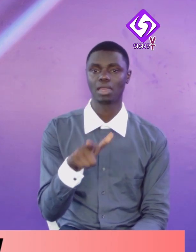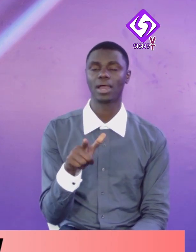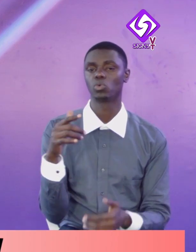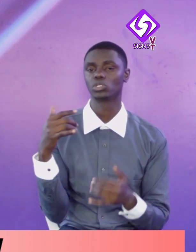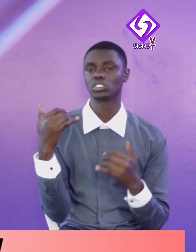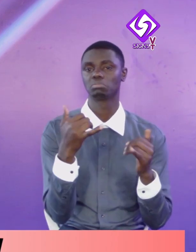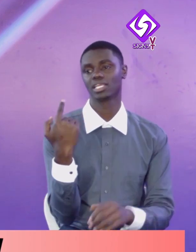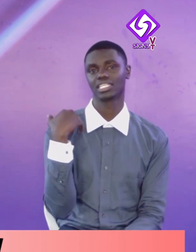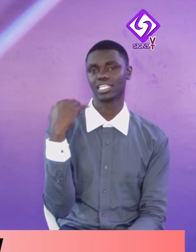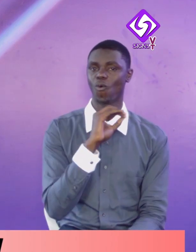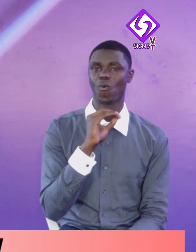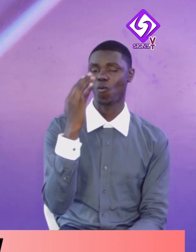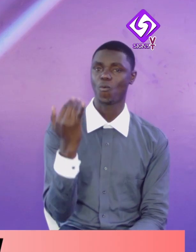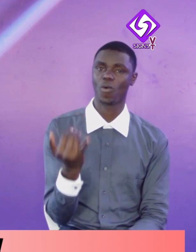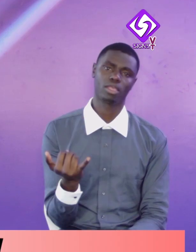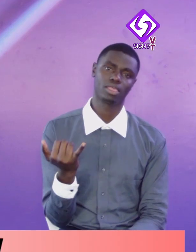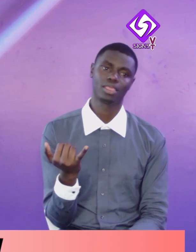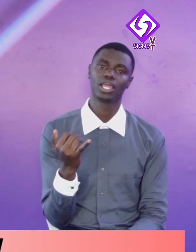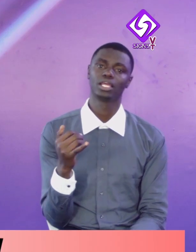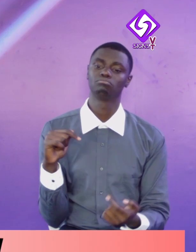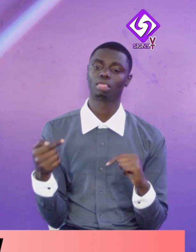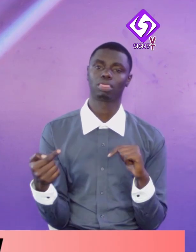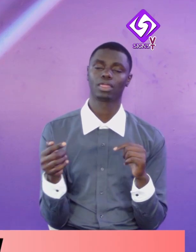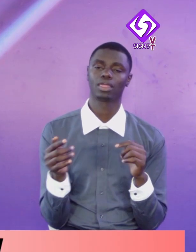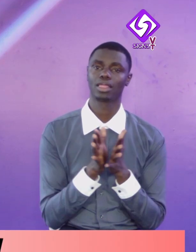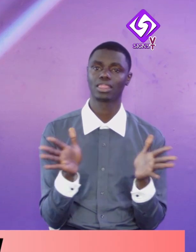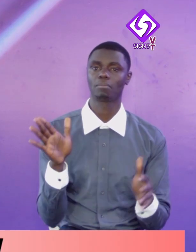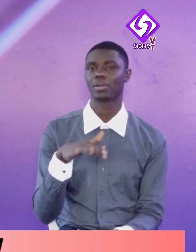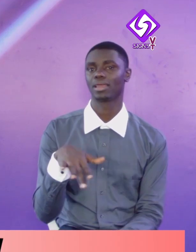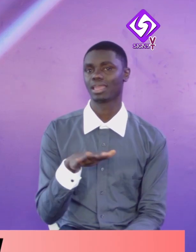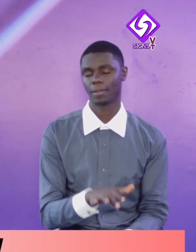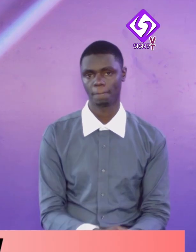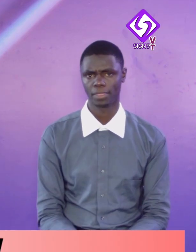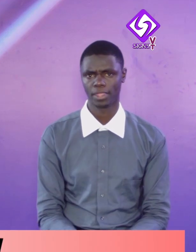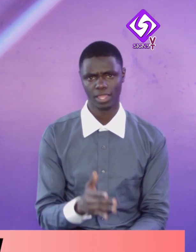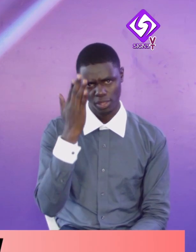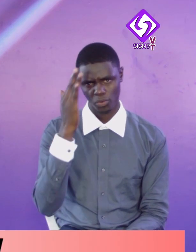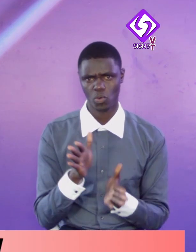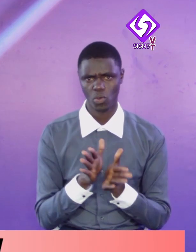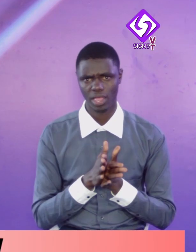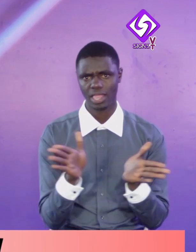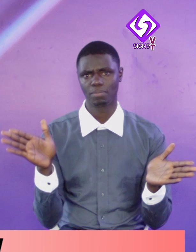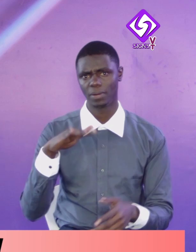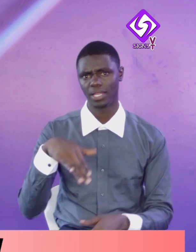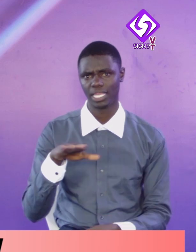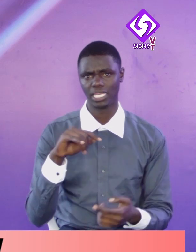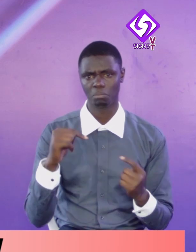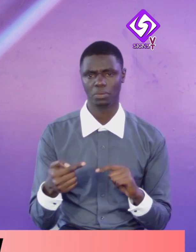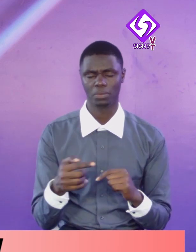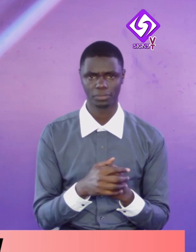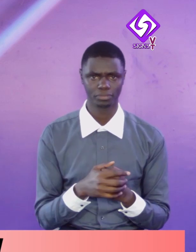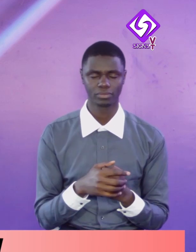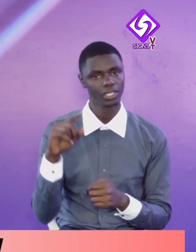yesterday because he was hurt in the public area. You know, the public area. So I